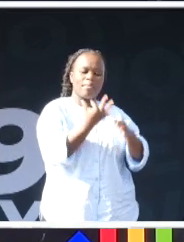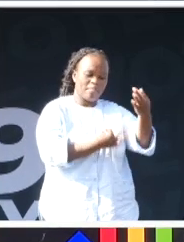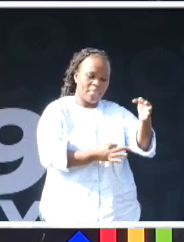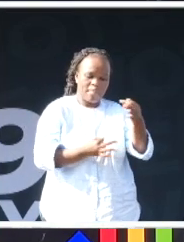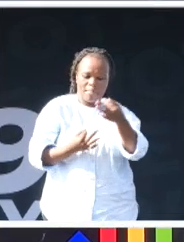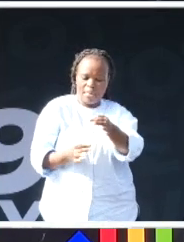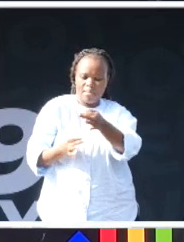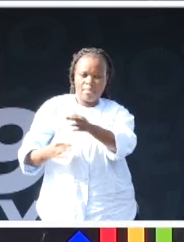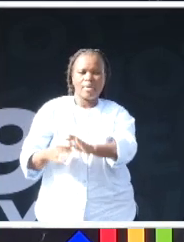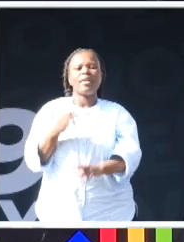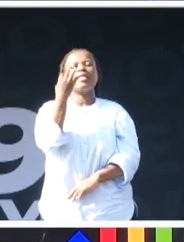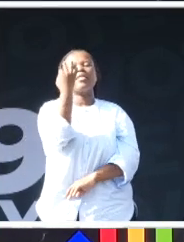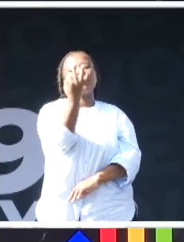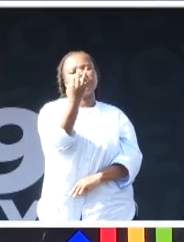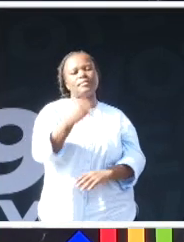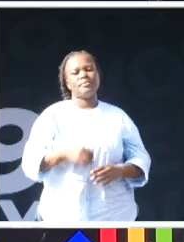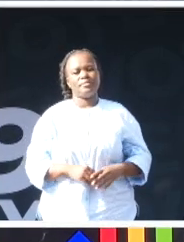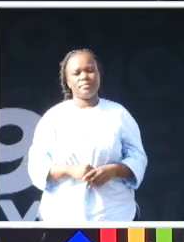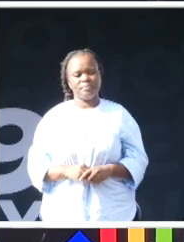We are going to get 3 ballots.